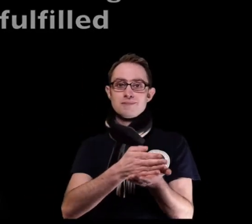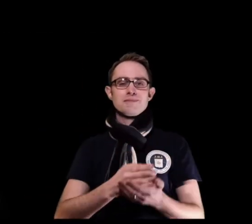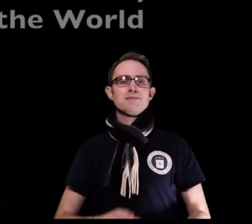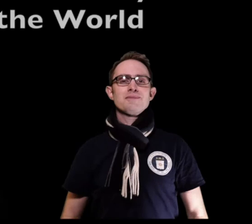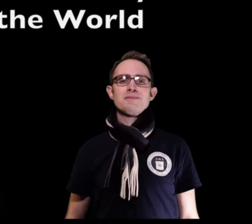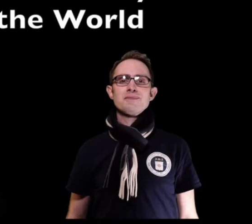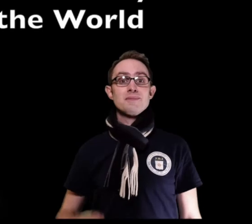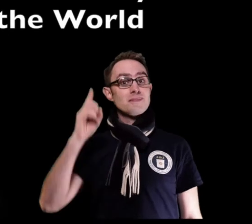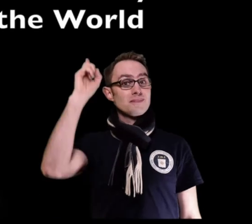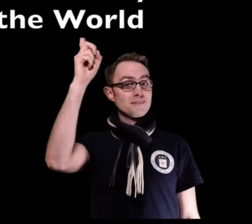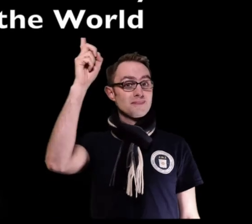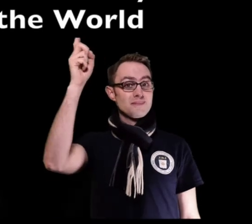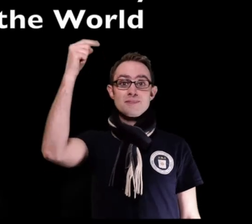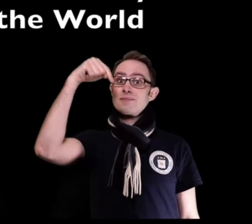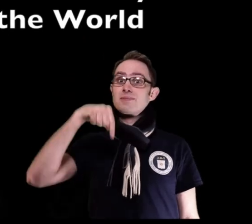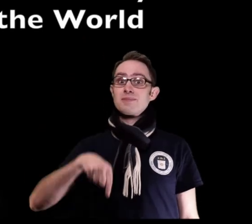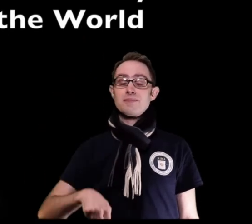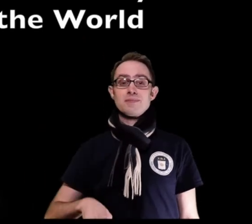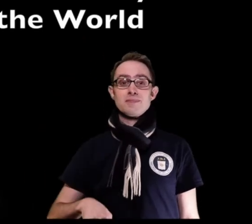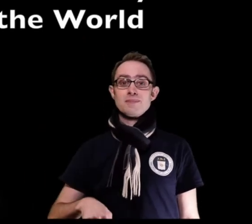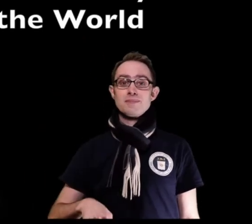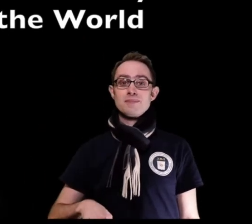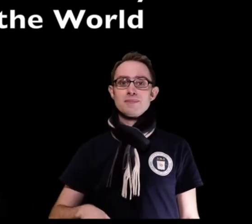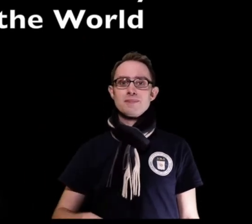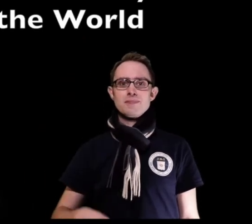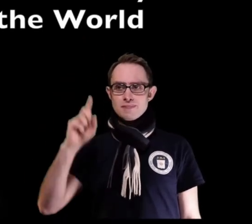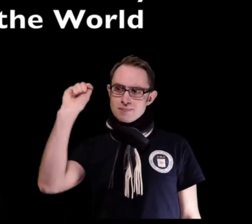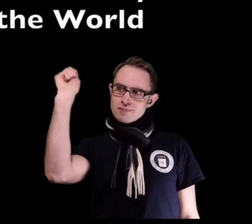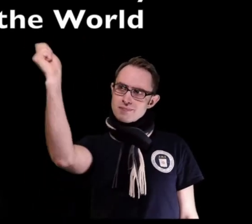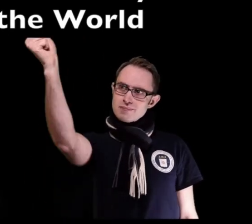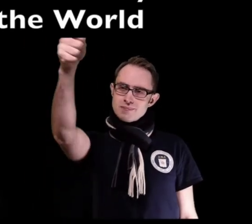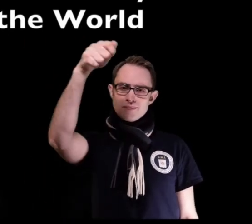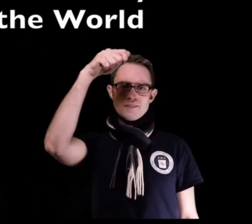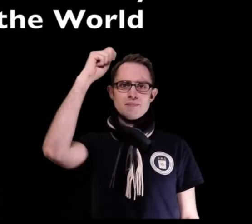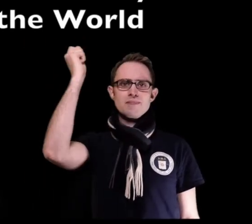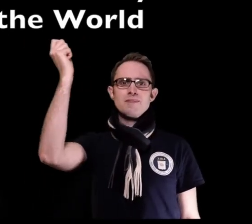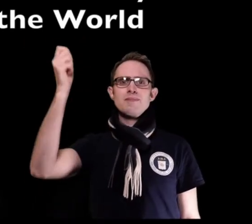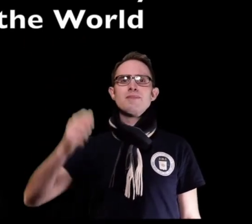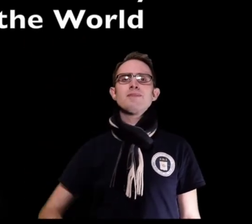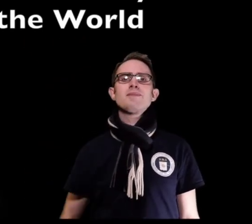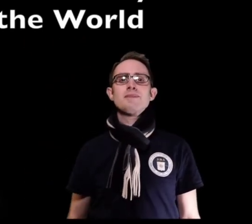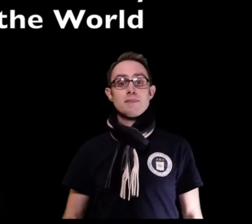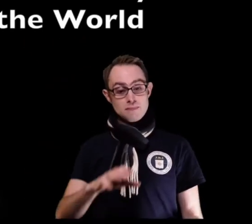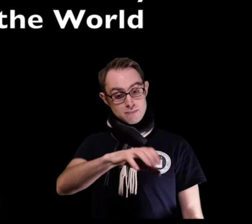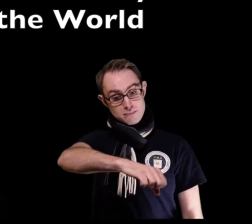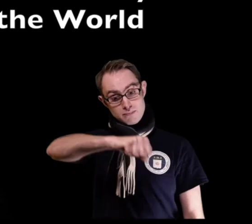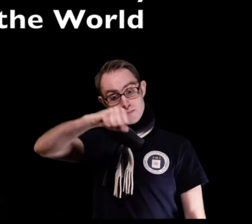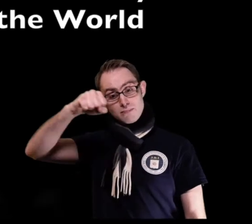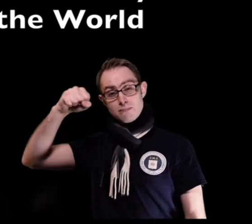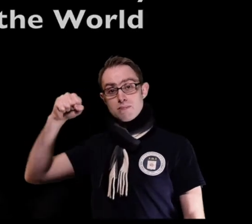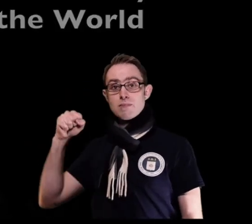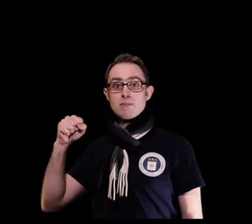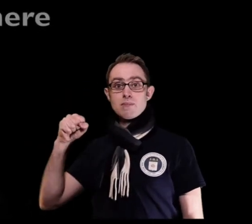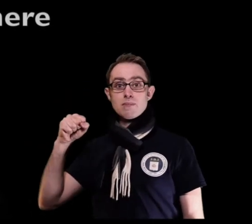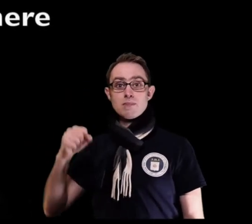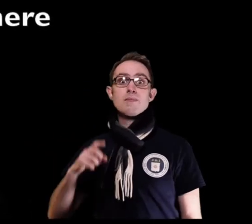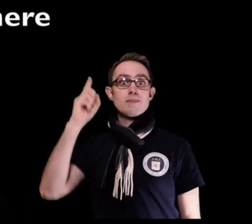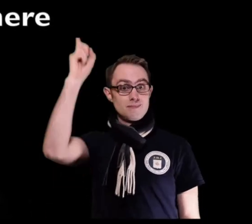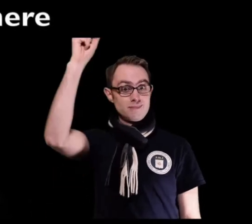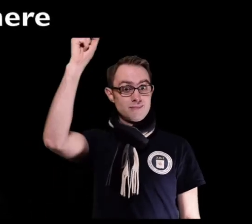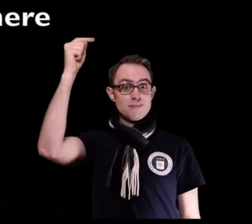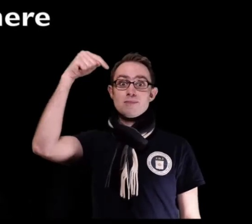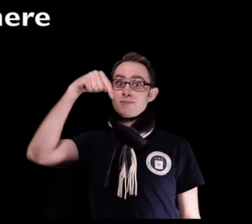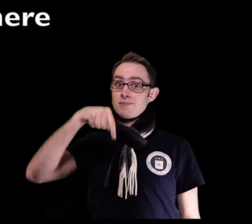be fulfilled. He's arrived. He'll win the victory and save the